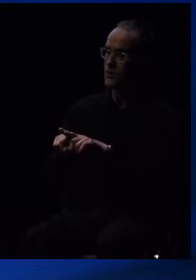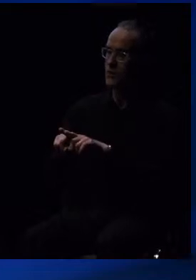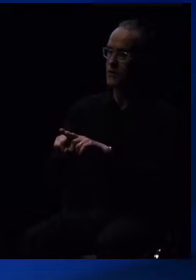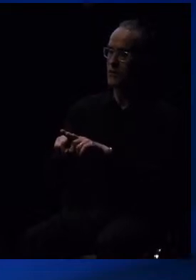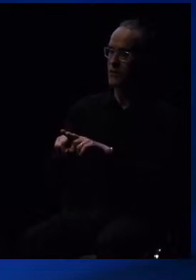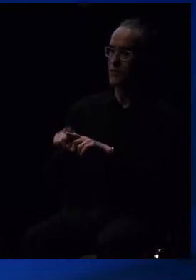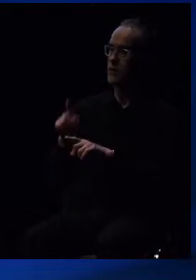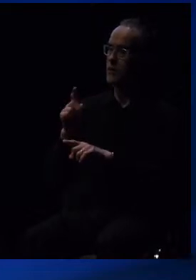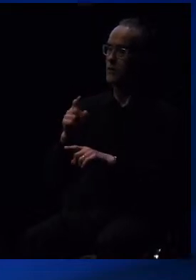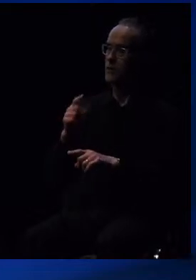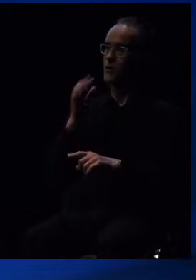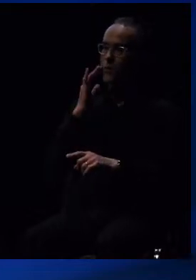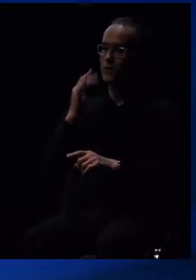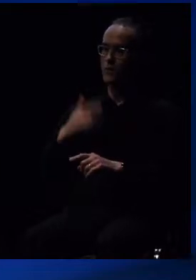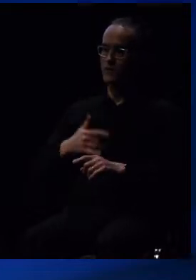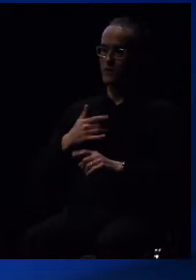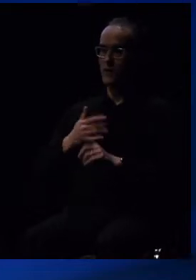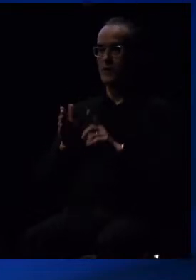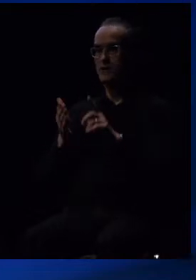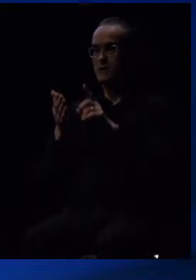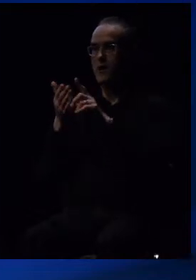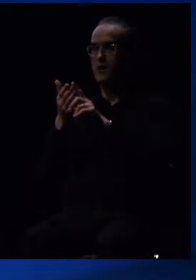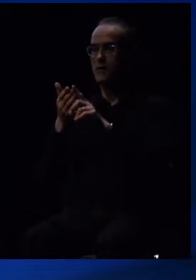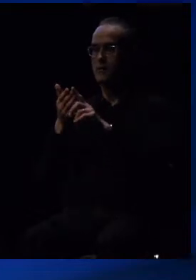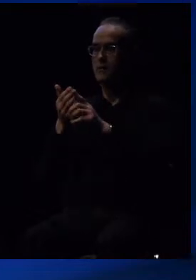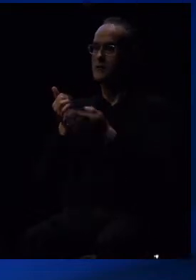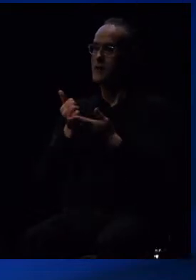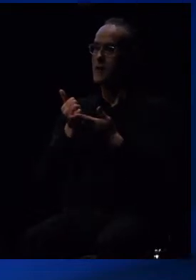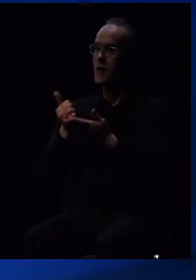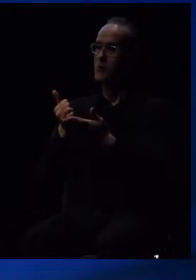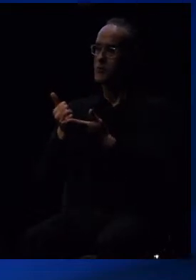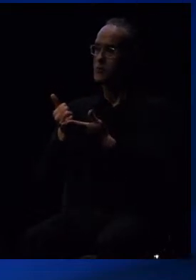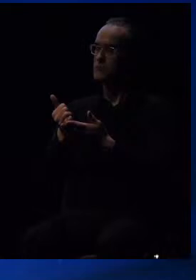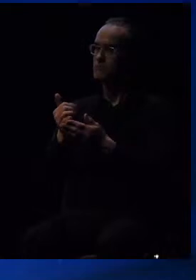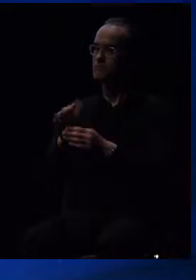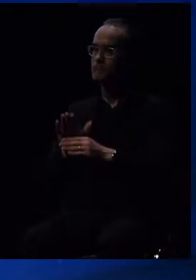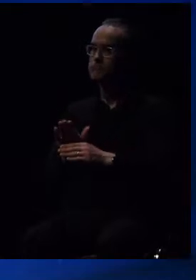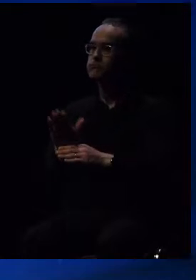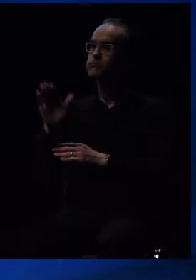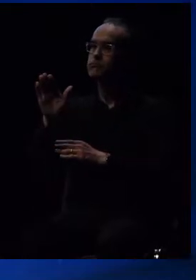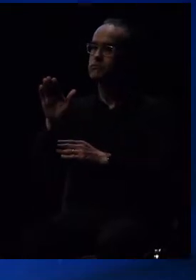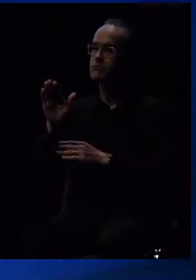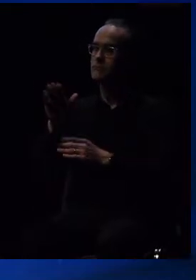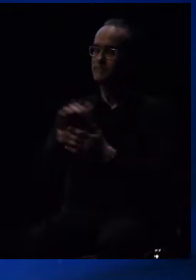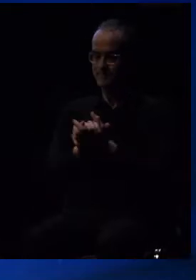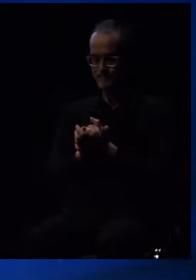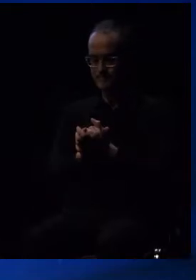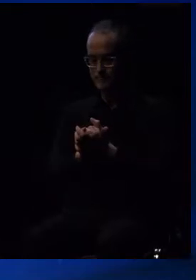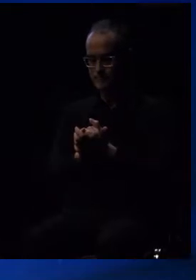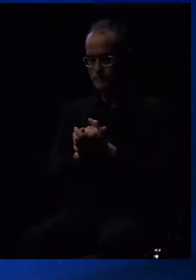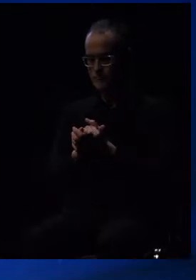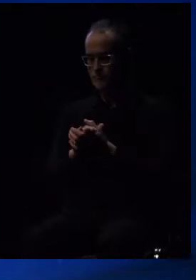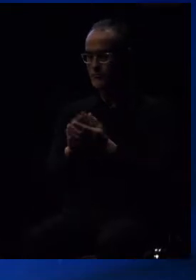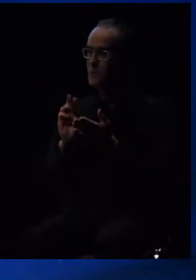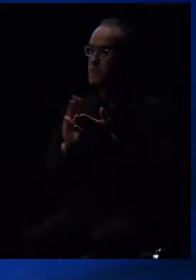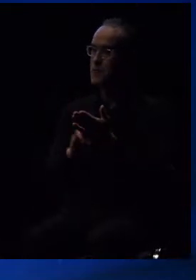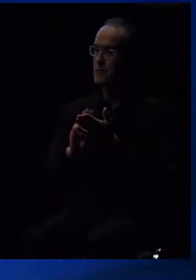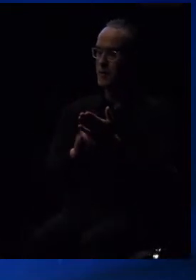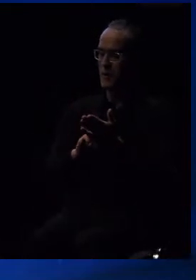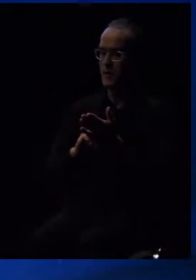kind of helps you, it pushes you forward. And Mikhail always provides such